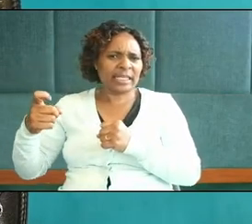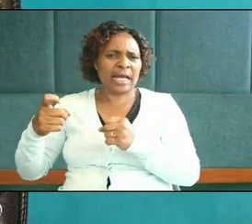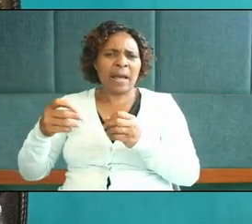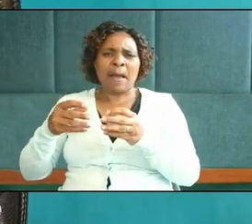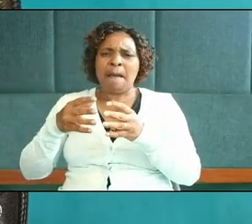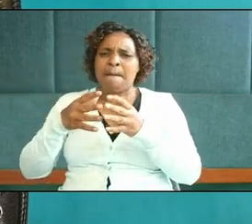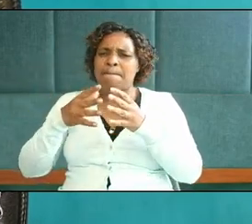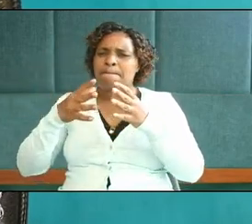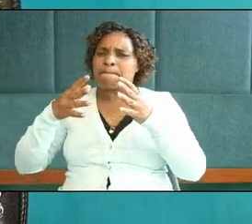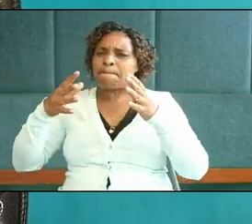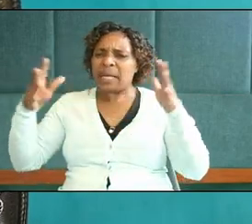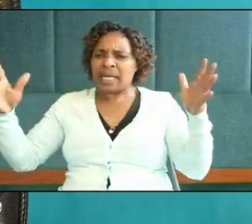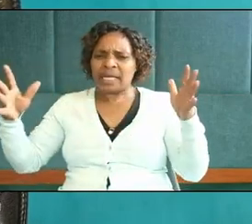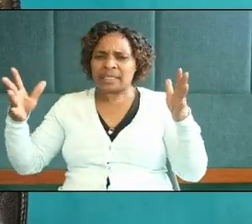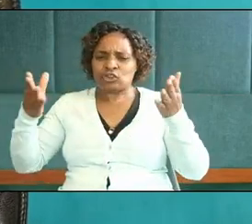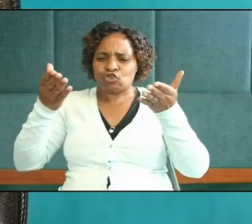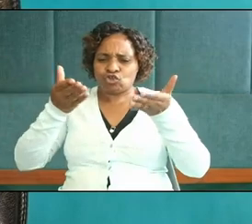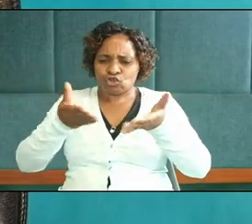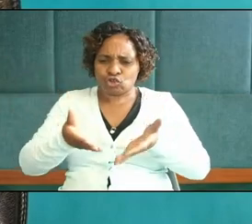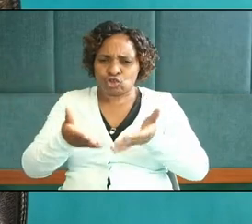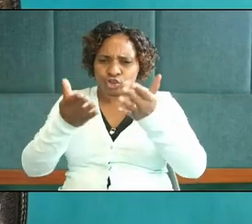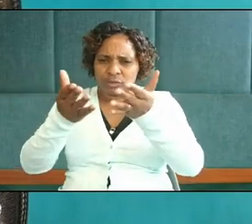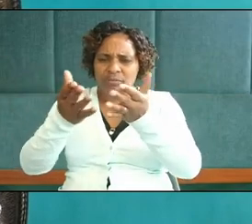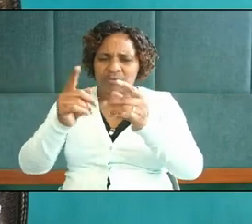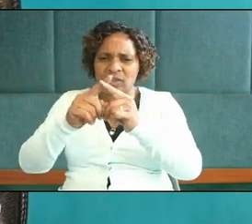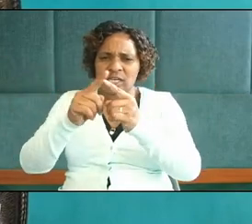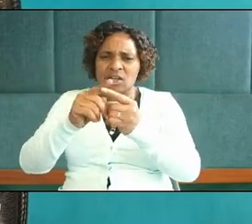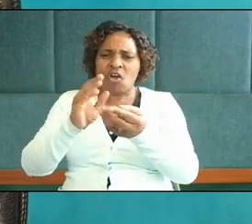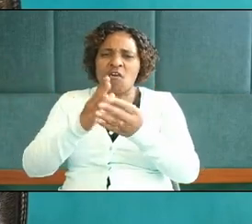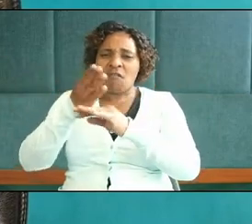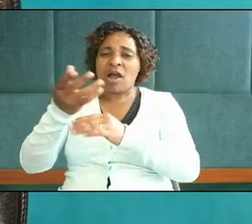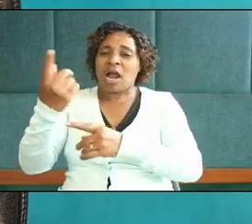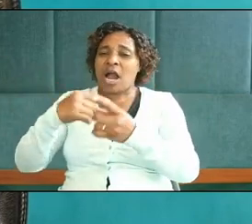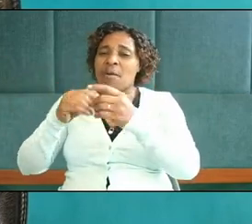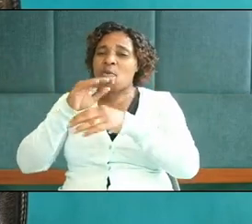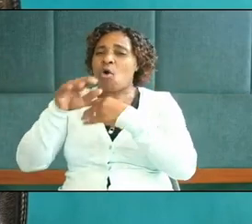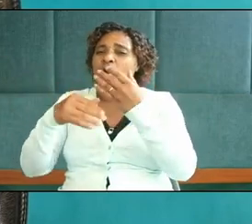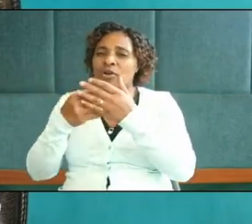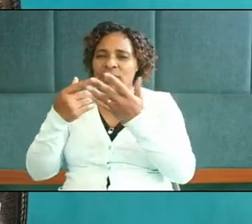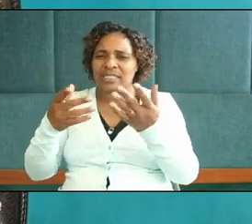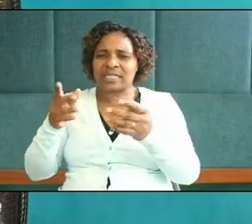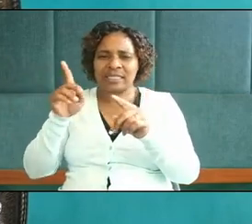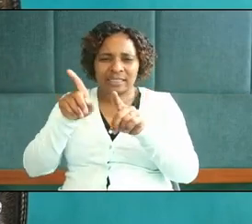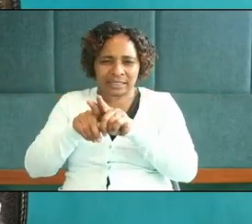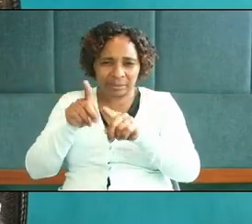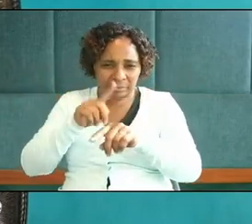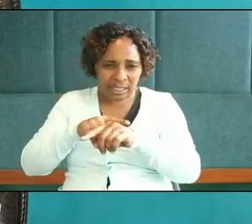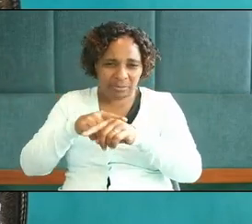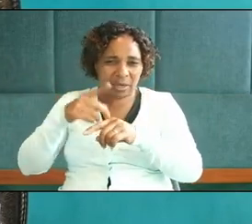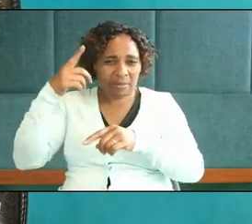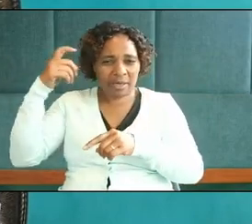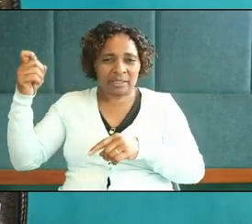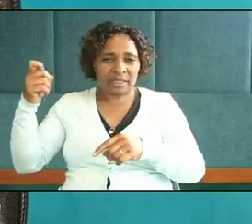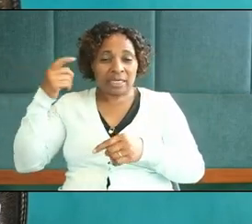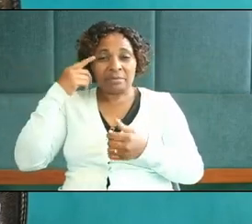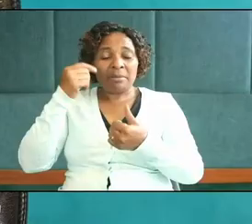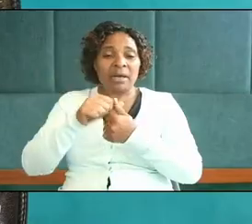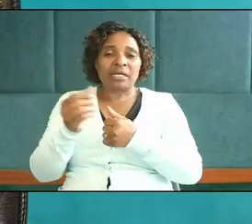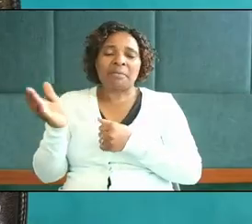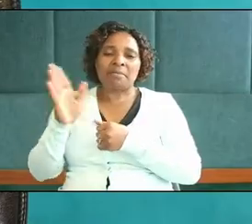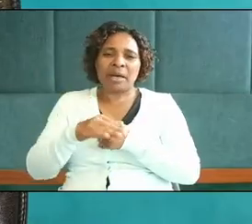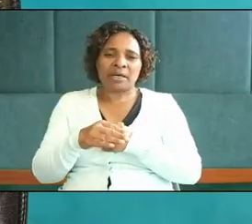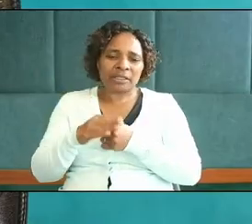big ship and that it would, you know, float and overcome all those waves. So as he was imagining, he came to a realization. When he came